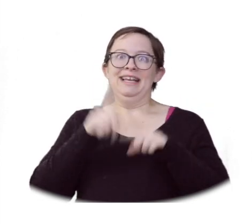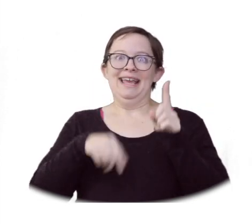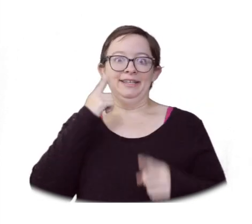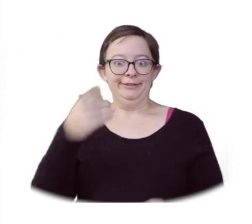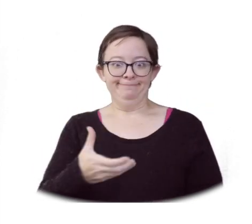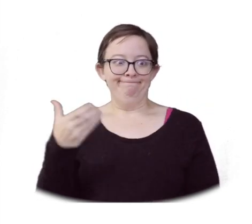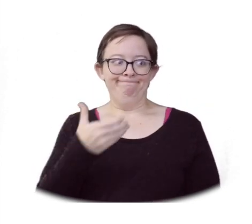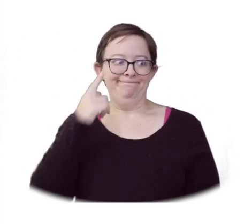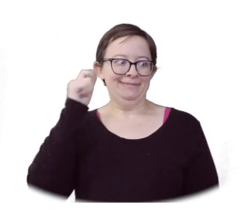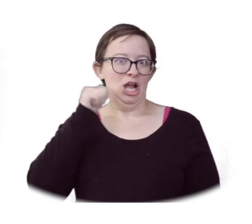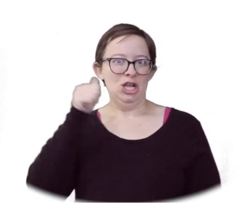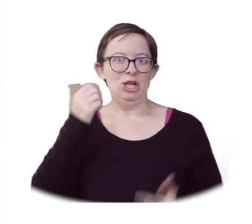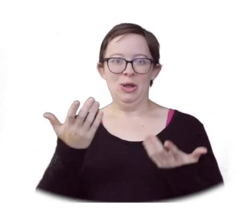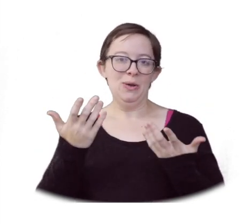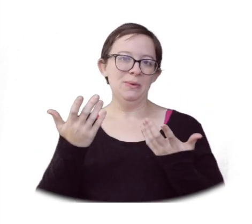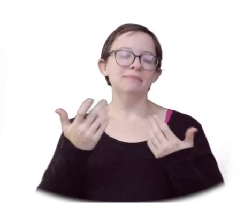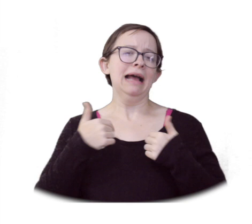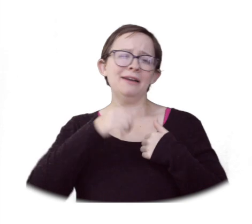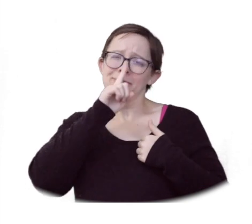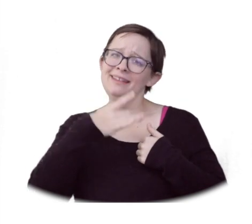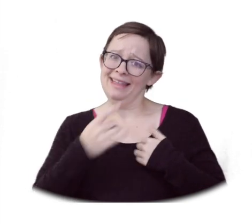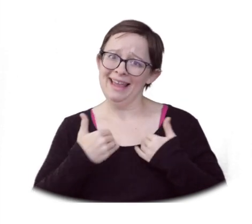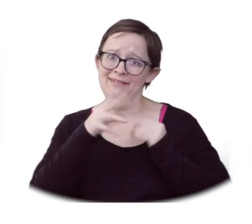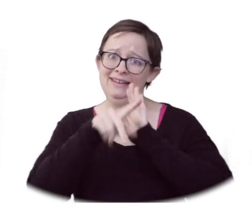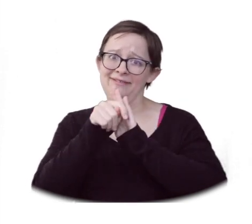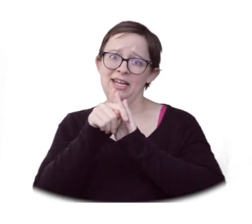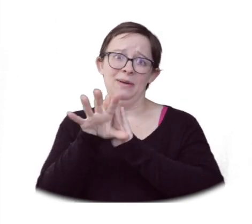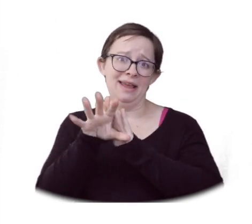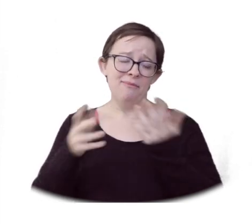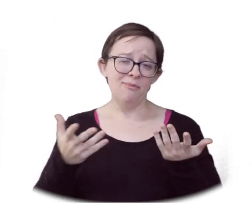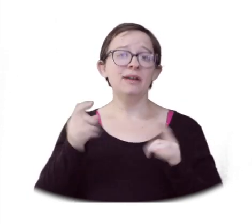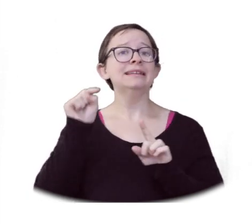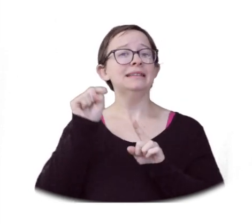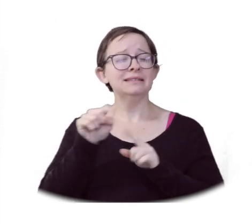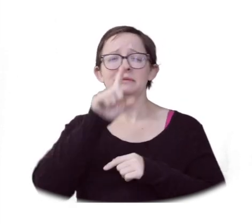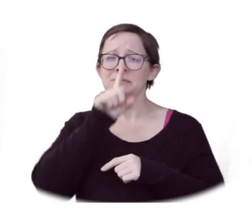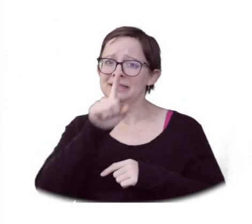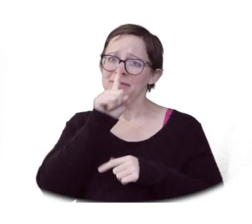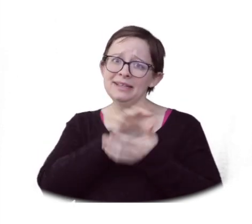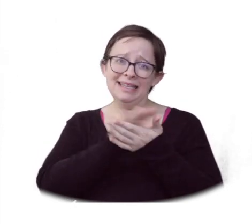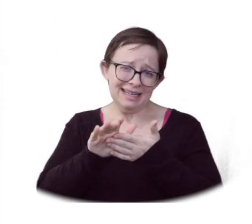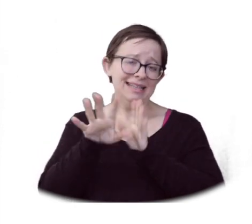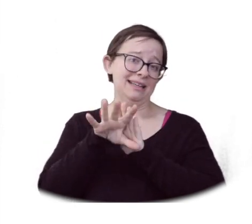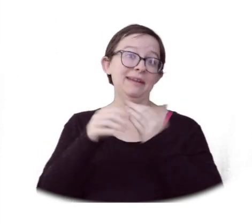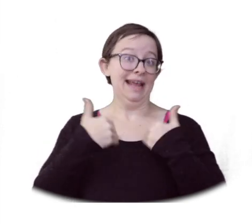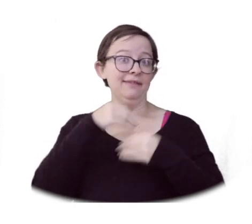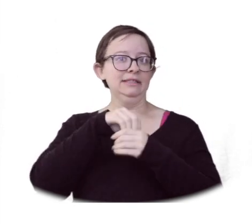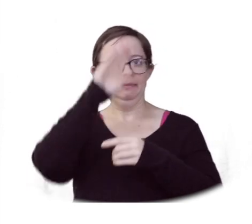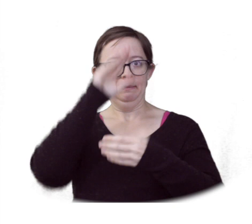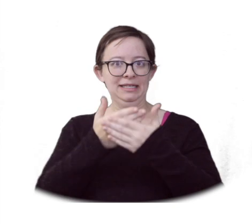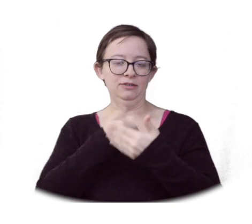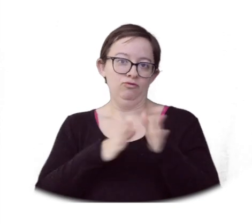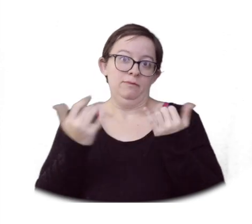so she cannot go with just an audio camera. And I really like having the video camera. This one is a really, really nice